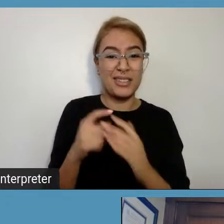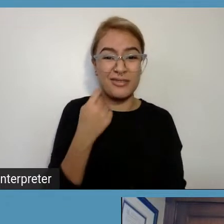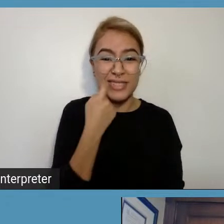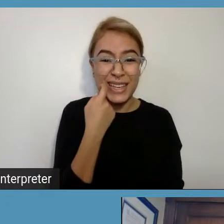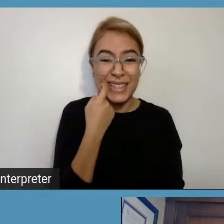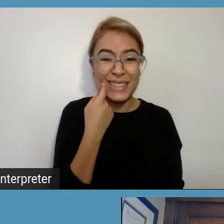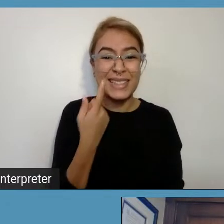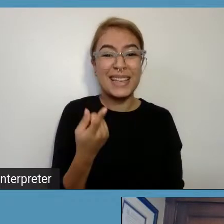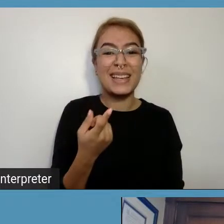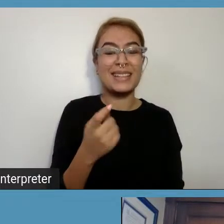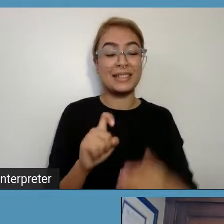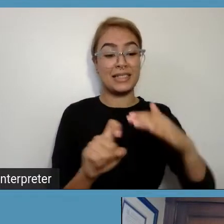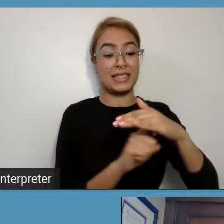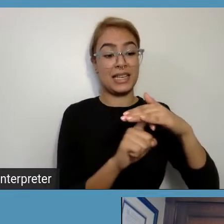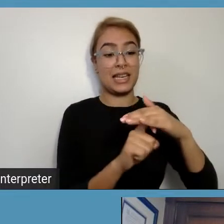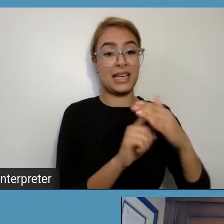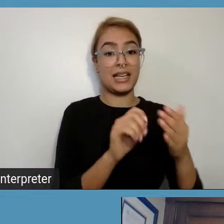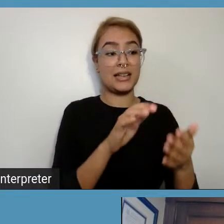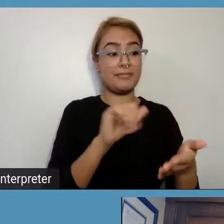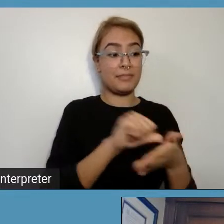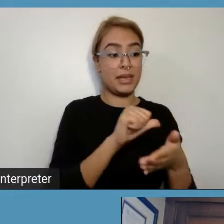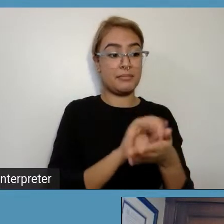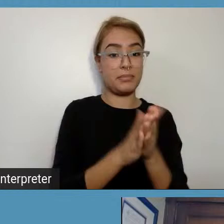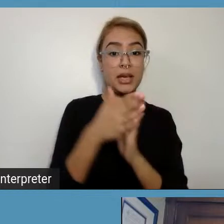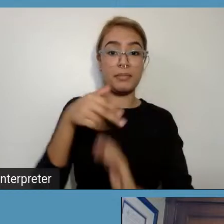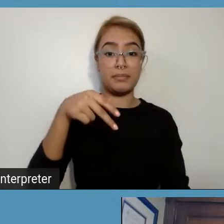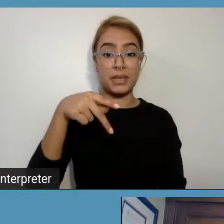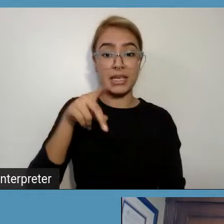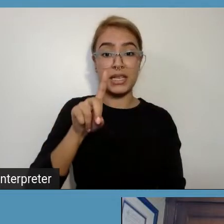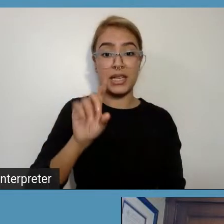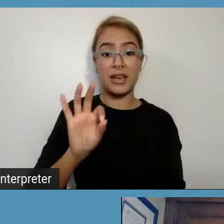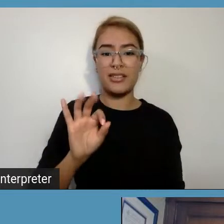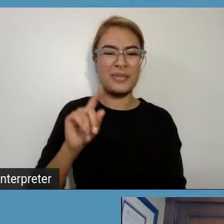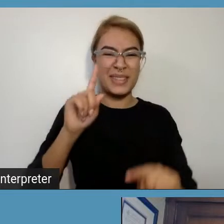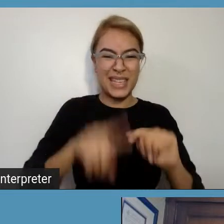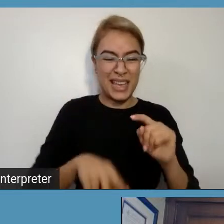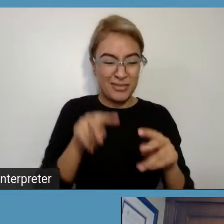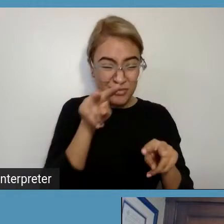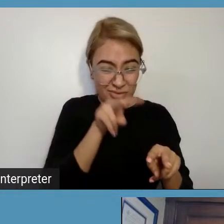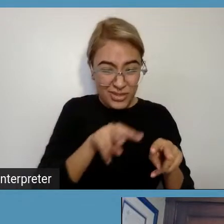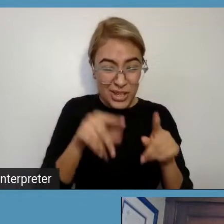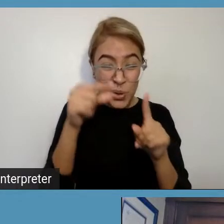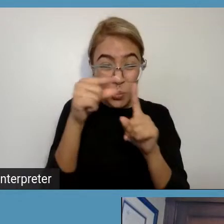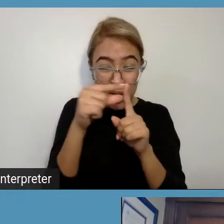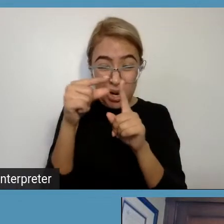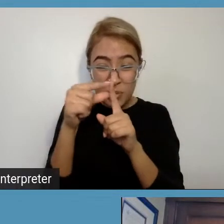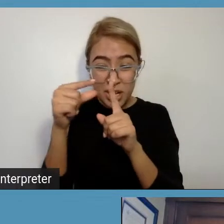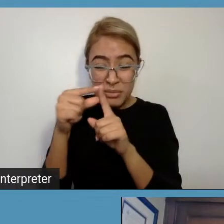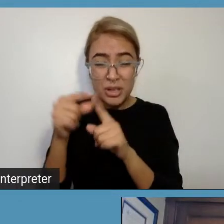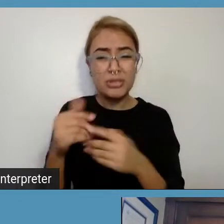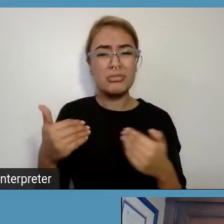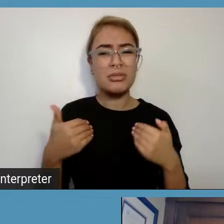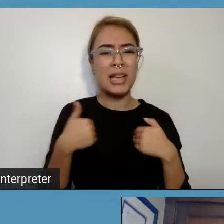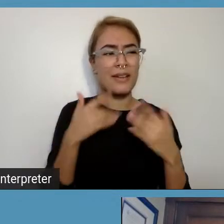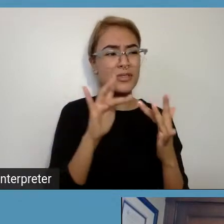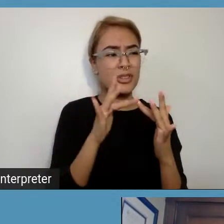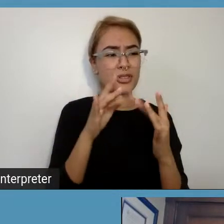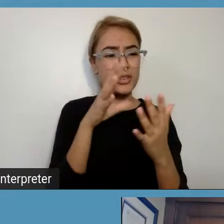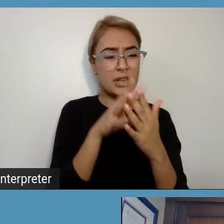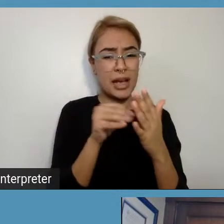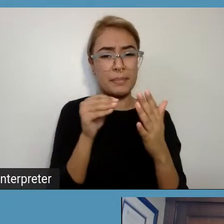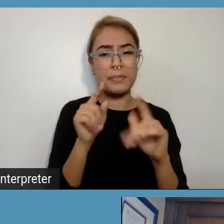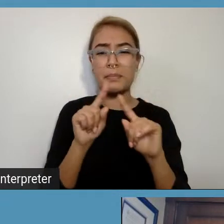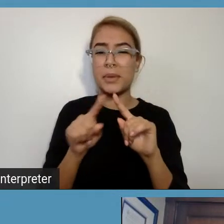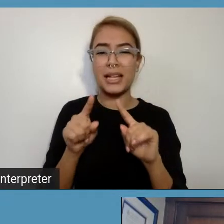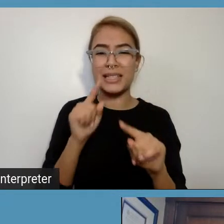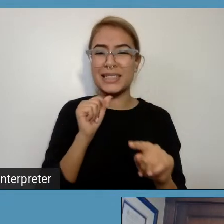come in as a PDF, but it couldn't read the actual words on it, right? You at least had a digital copy, but But now when we can